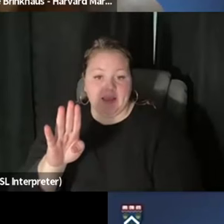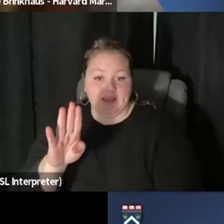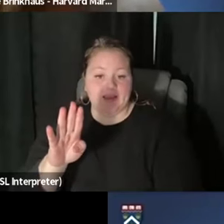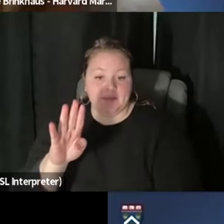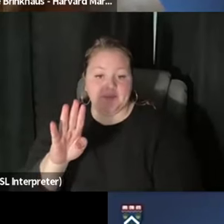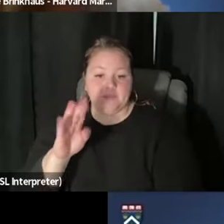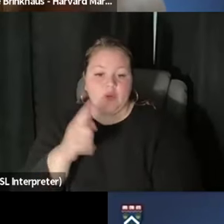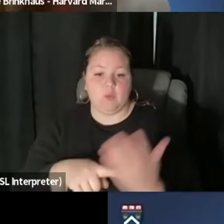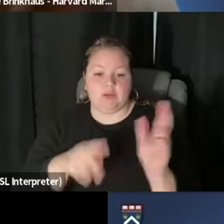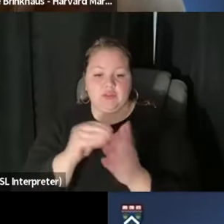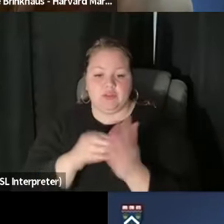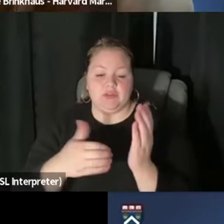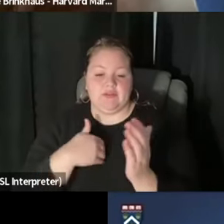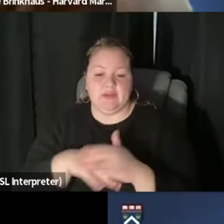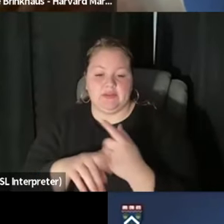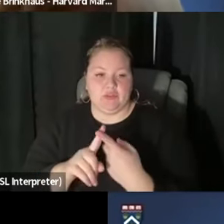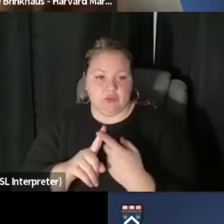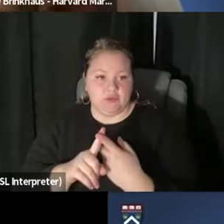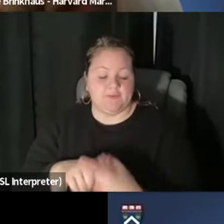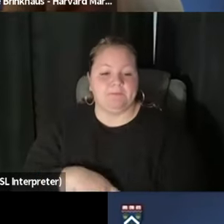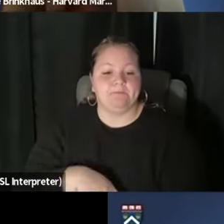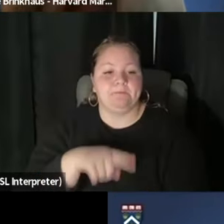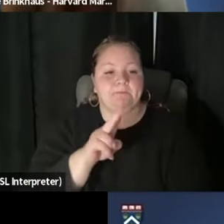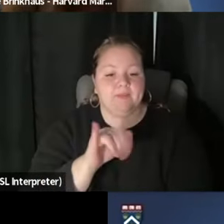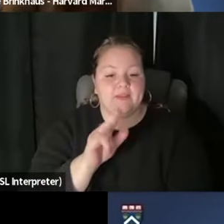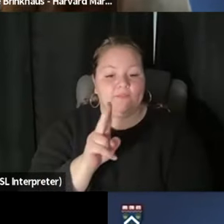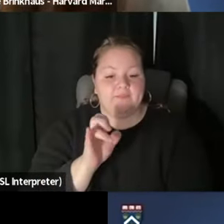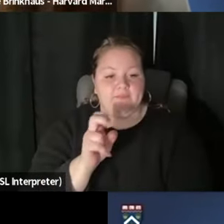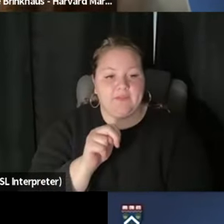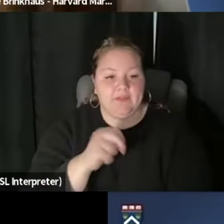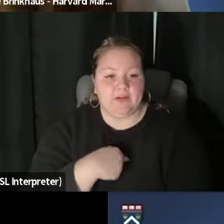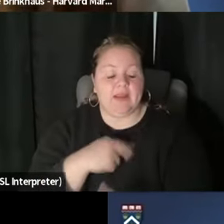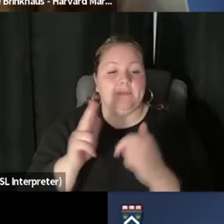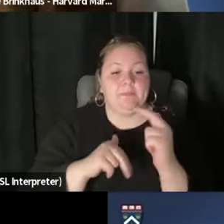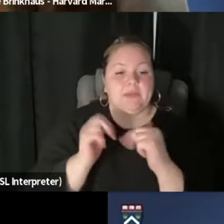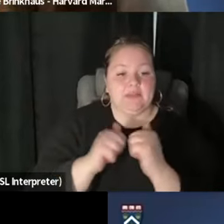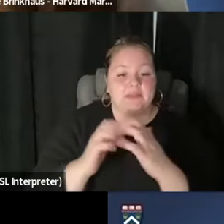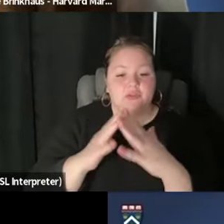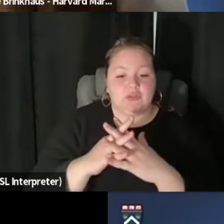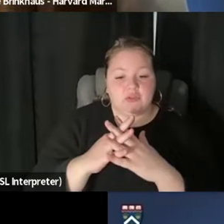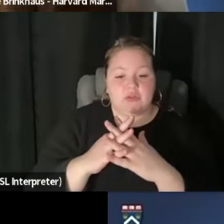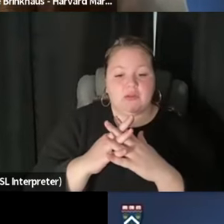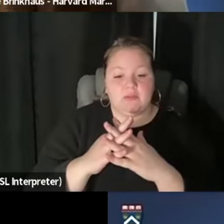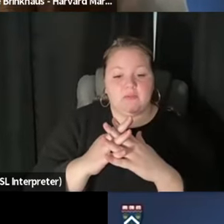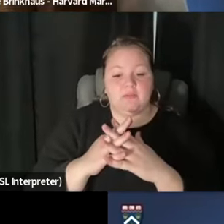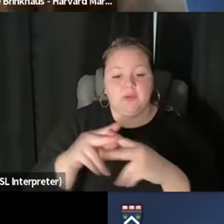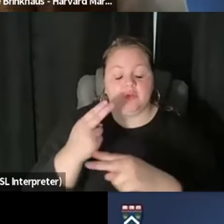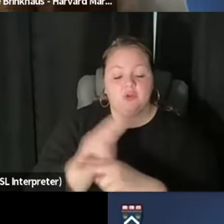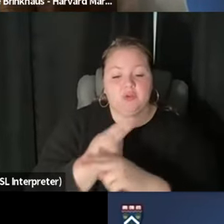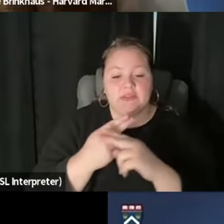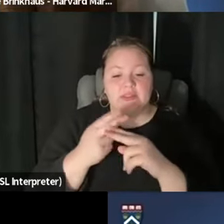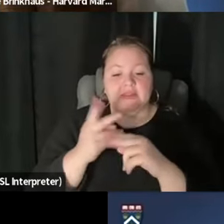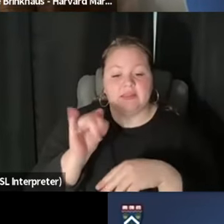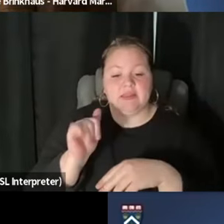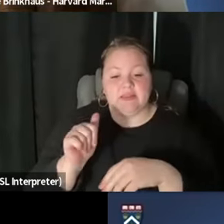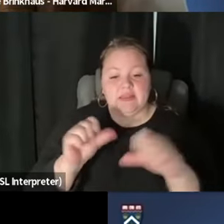degrees here. Right. So I am building a startup leveraging the data science skills I learned during